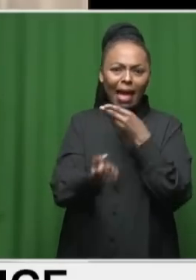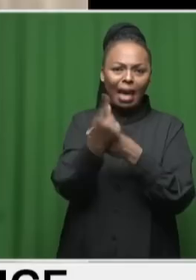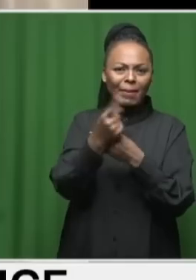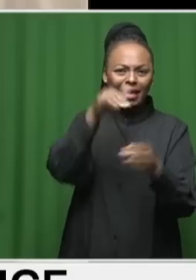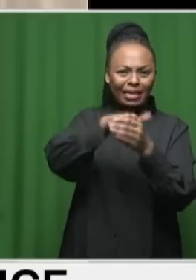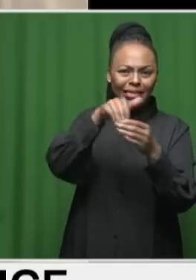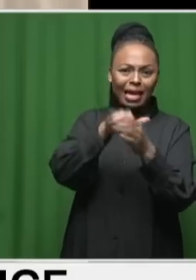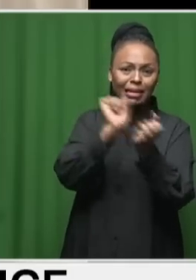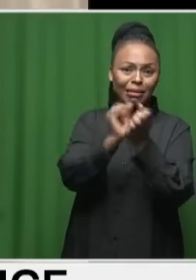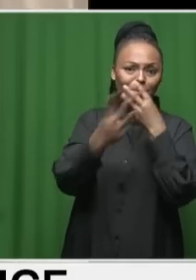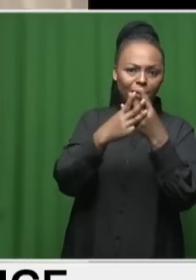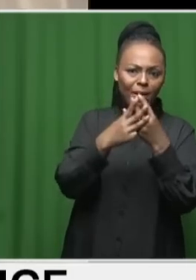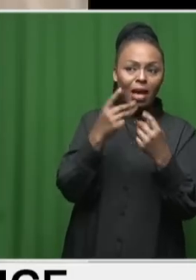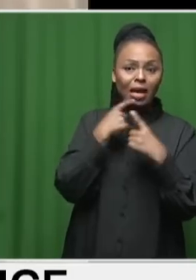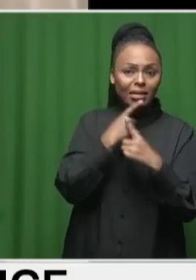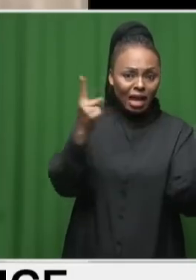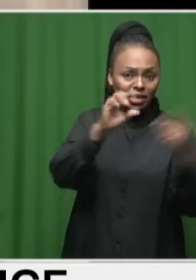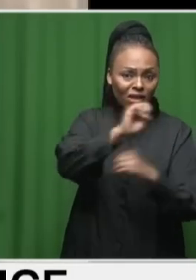listening here is that